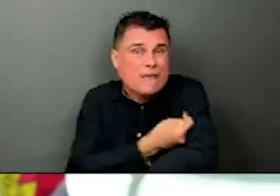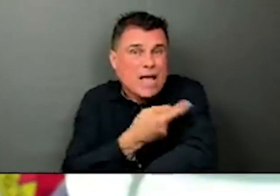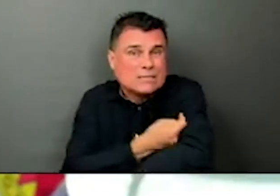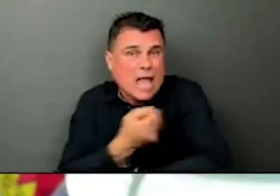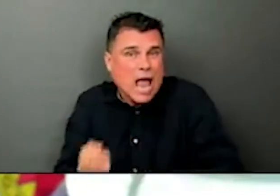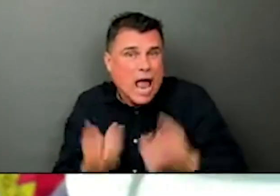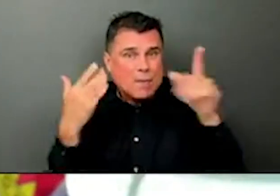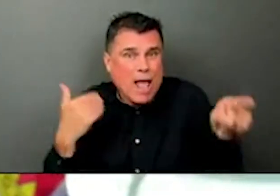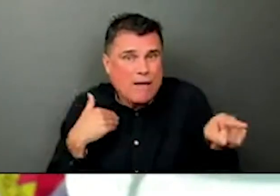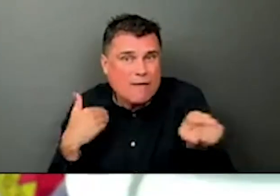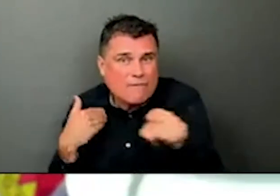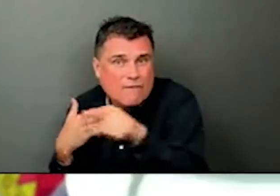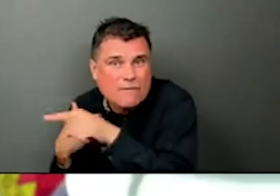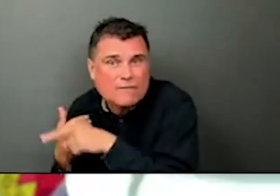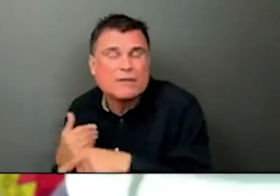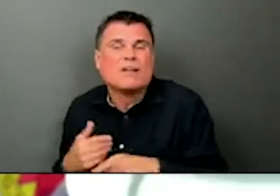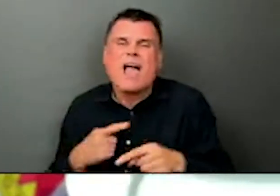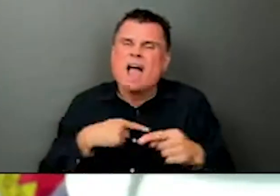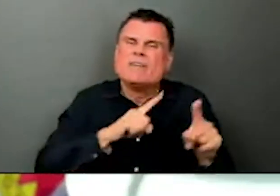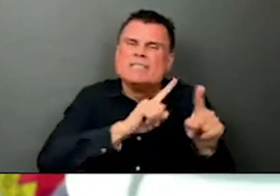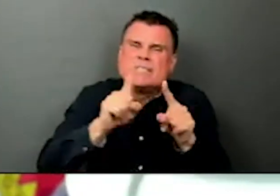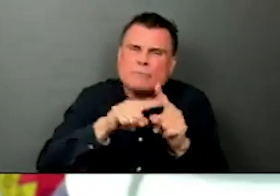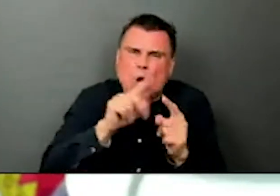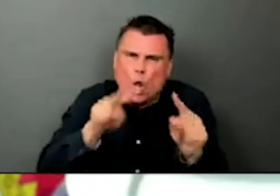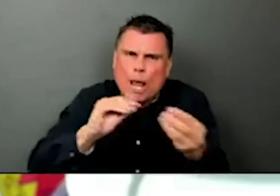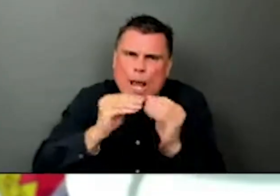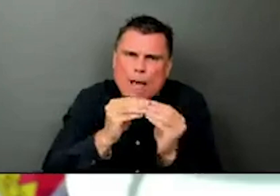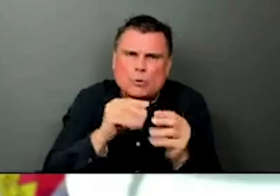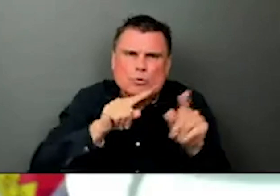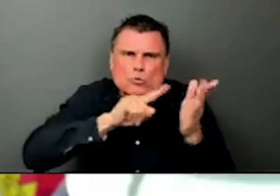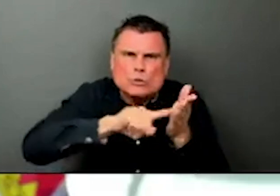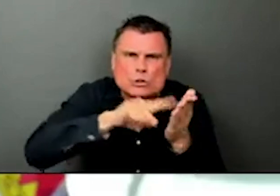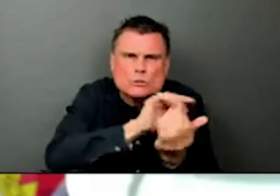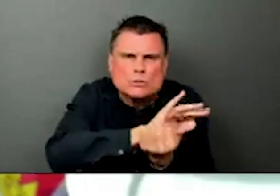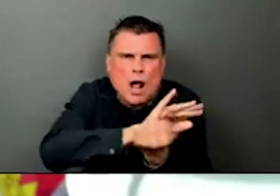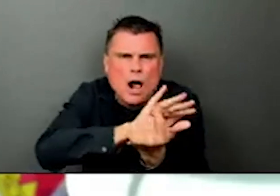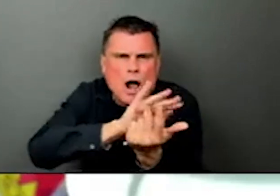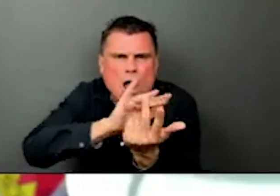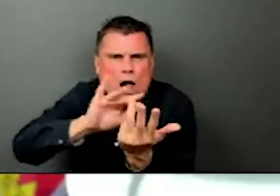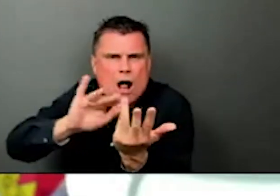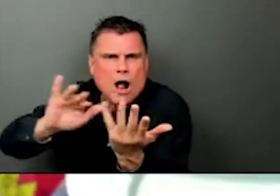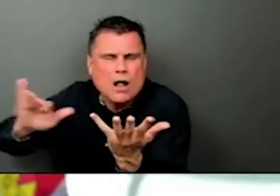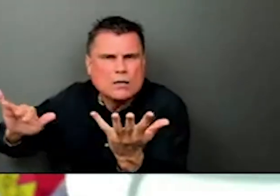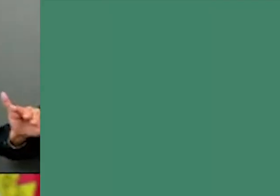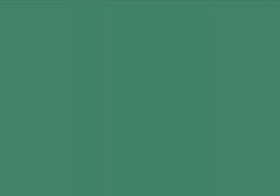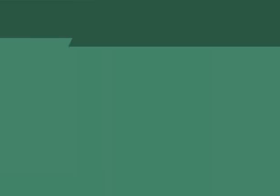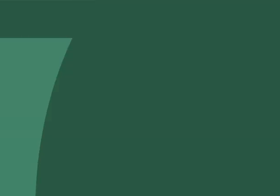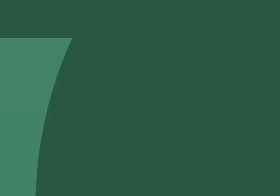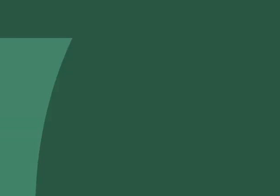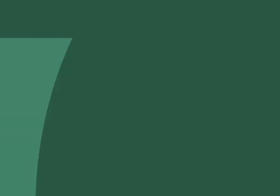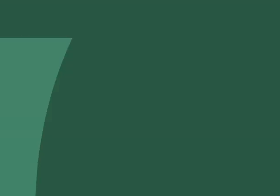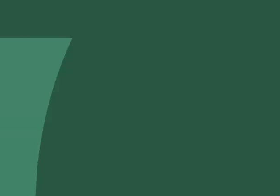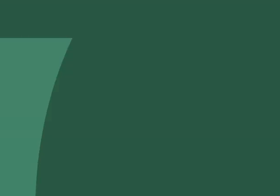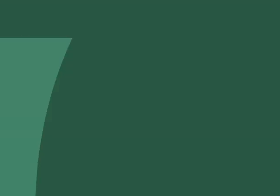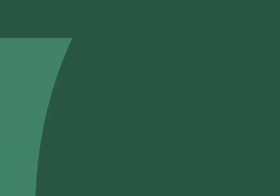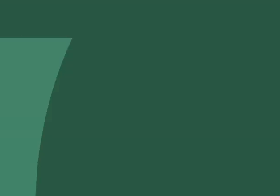both of those factors are really important in that decision from a public health perspective.